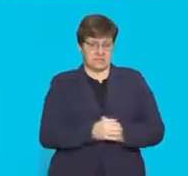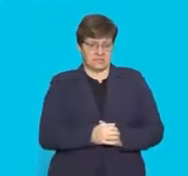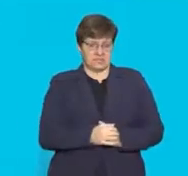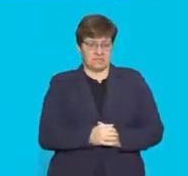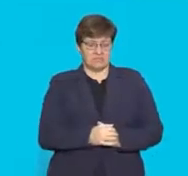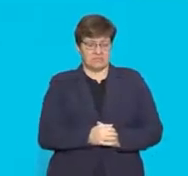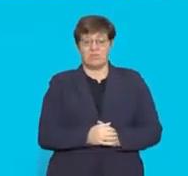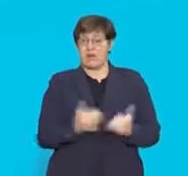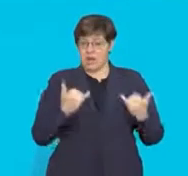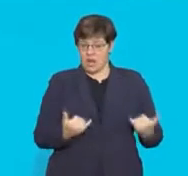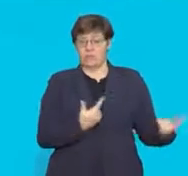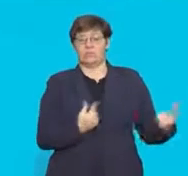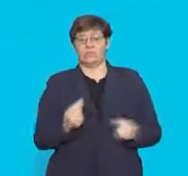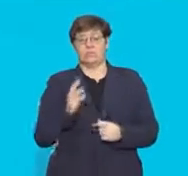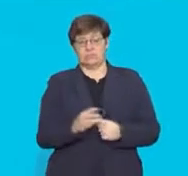doing right now.